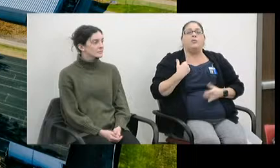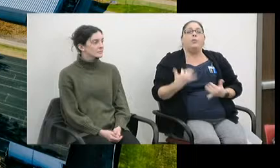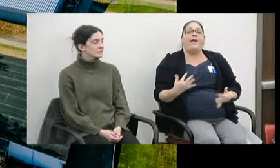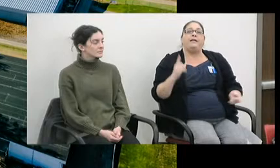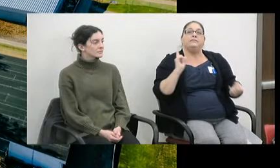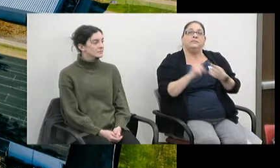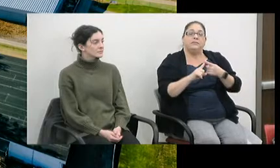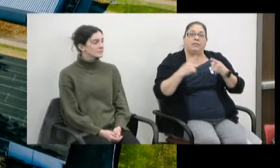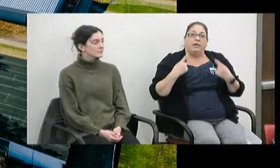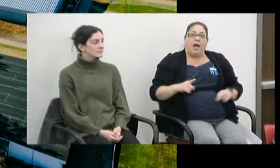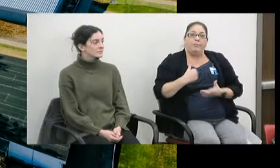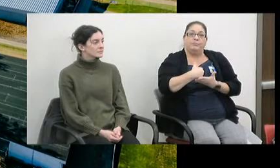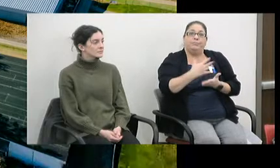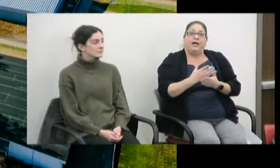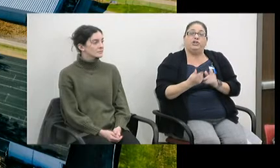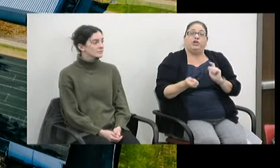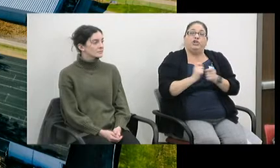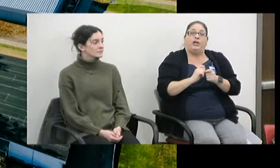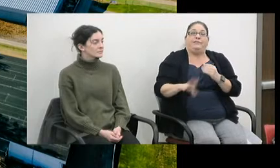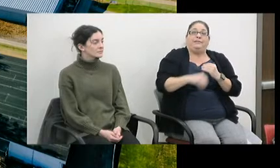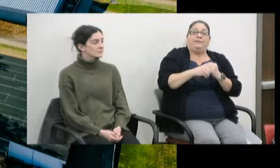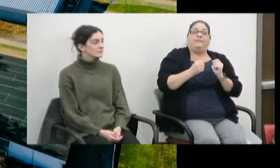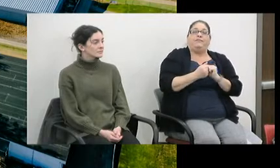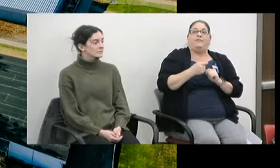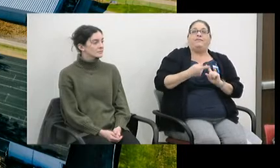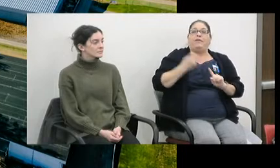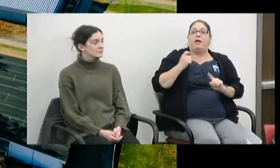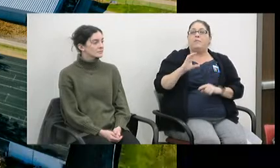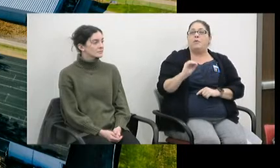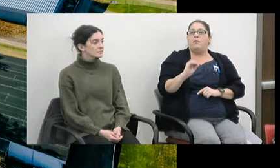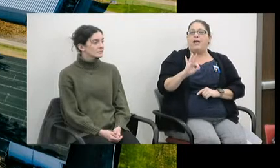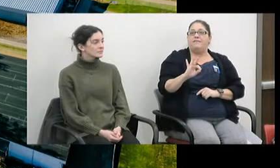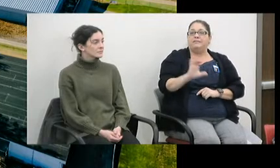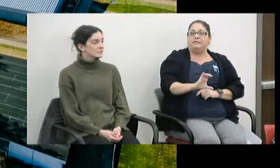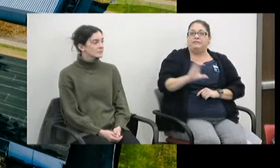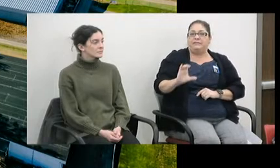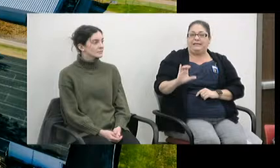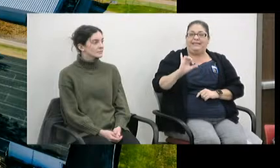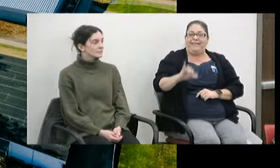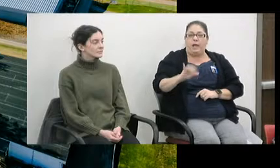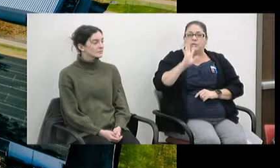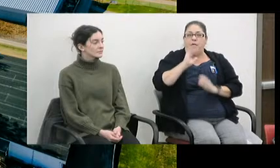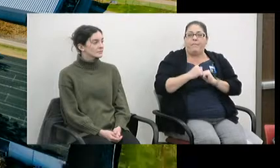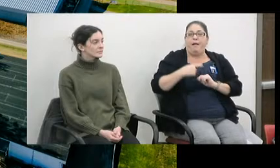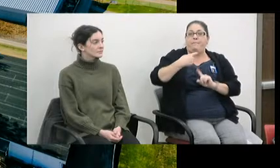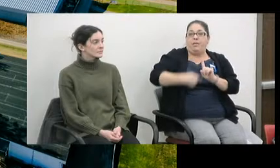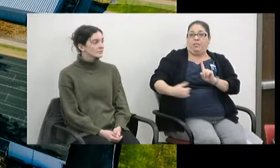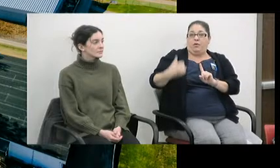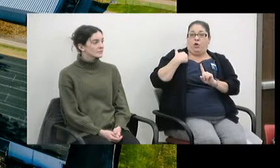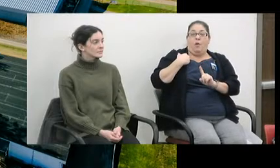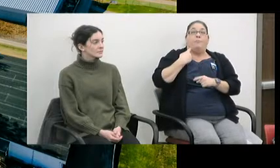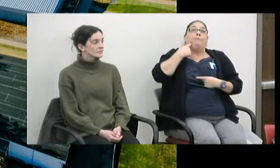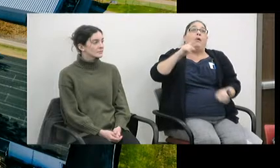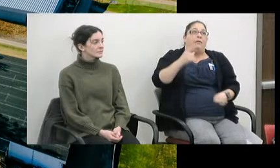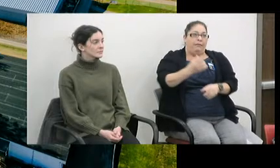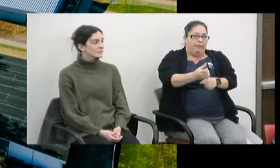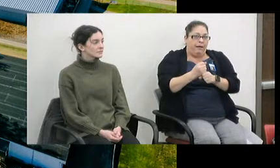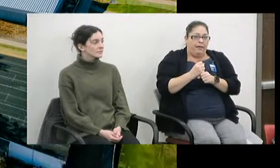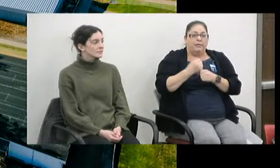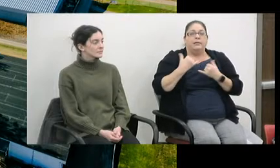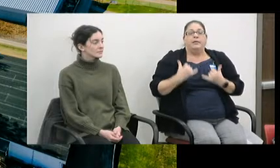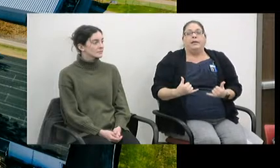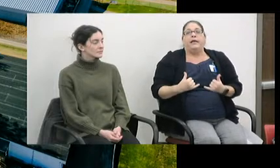we got the budget adjustment from OFCC that I think we talked about last month. So that finally came through, and now we're able